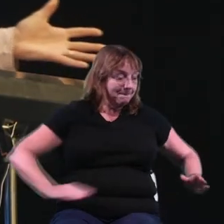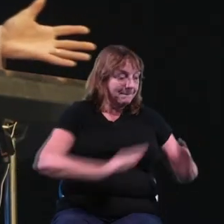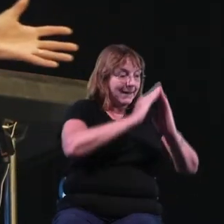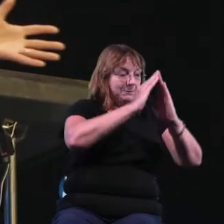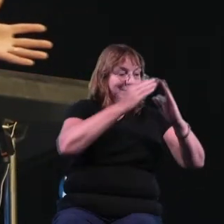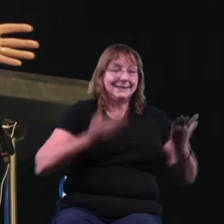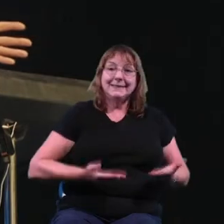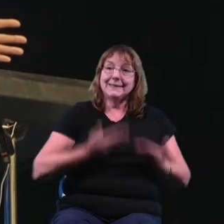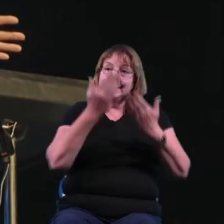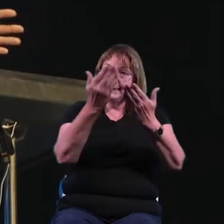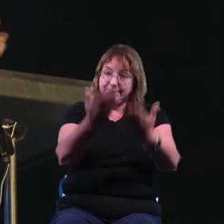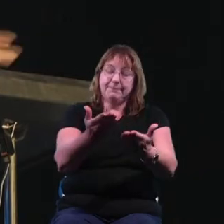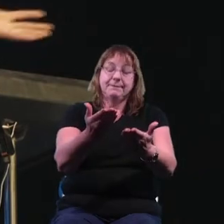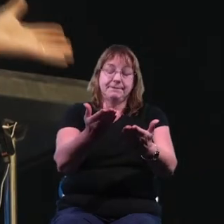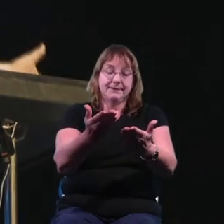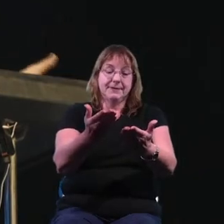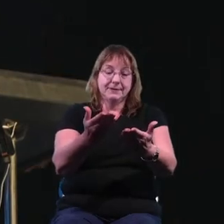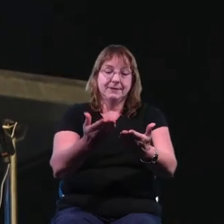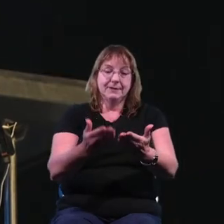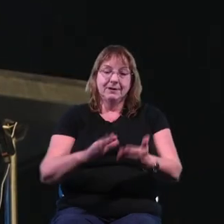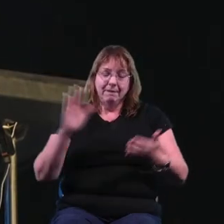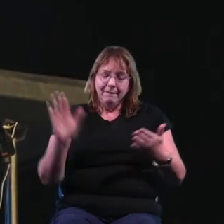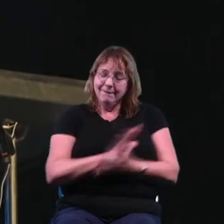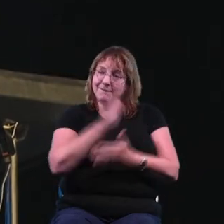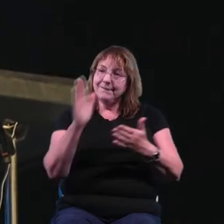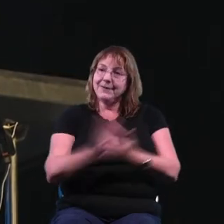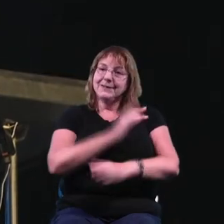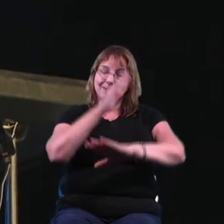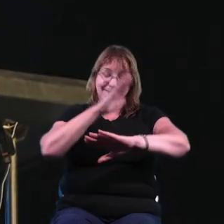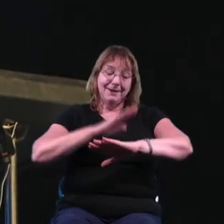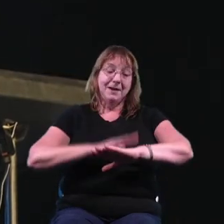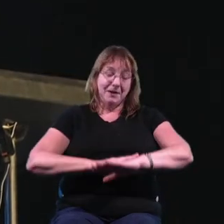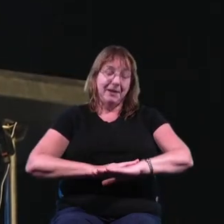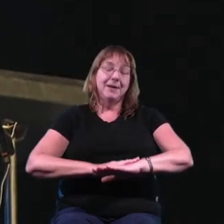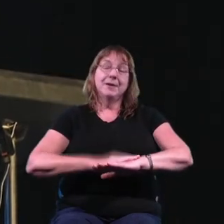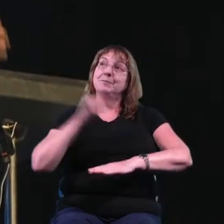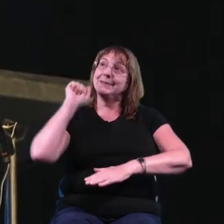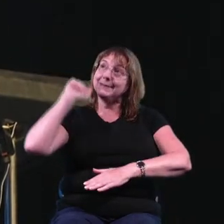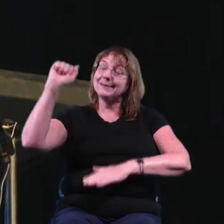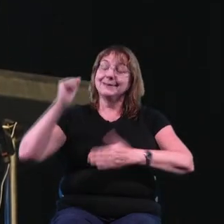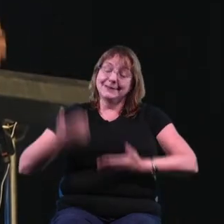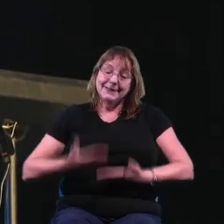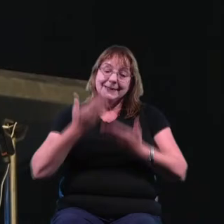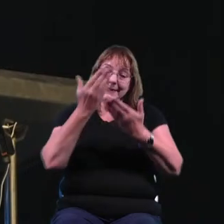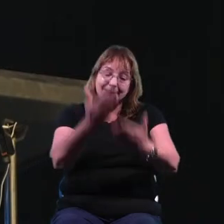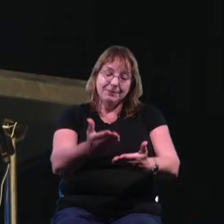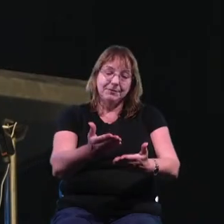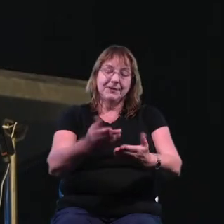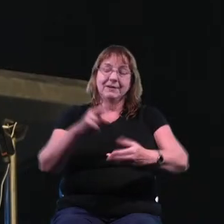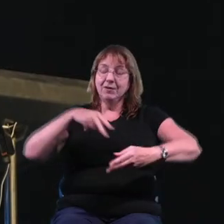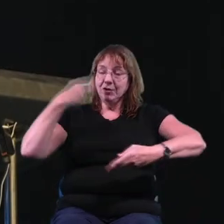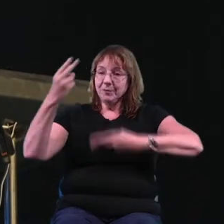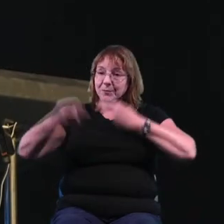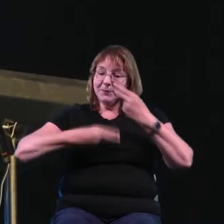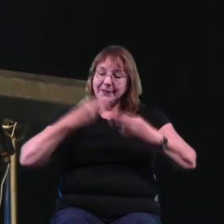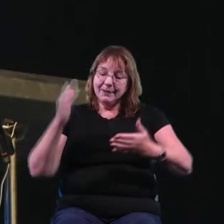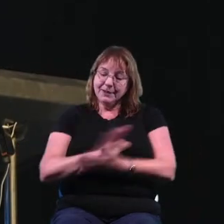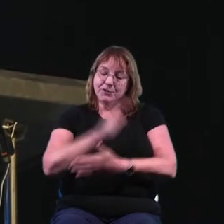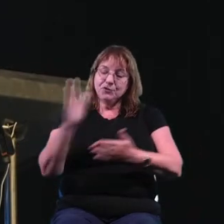to you. Every fun time that you'll have this week is his gift. Every meal that you